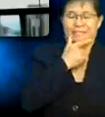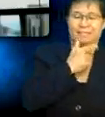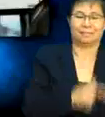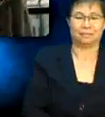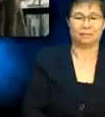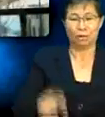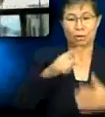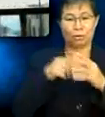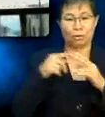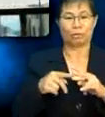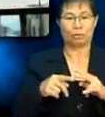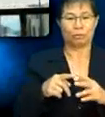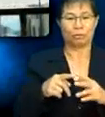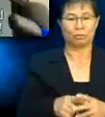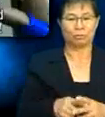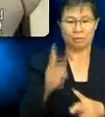Watch out!